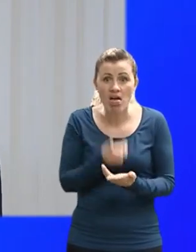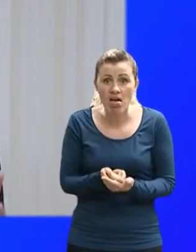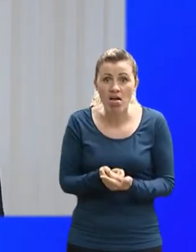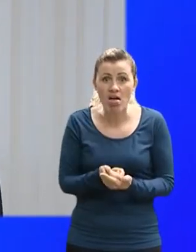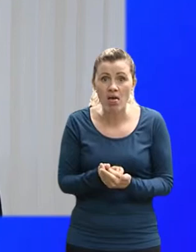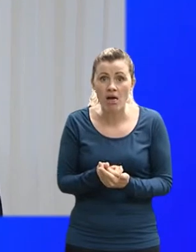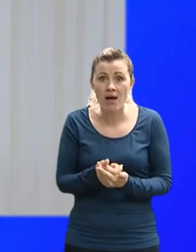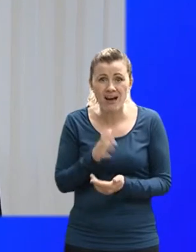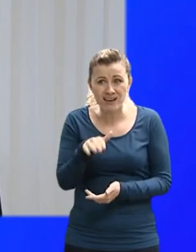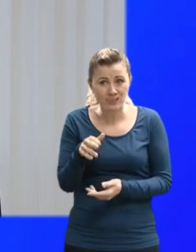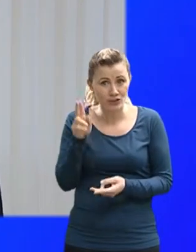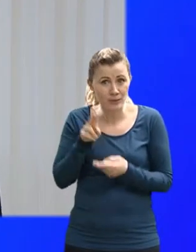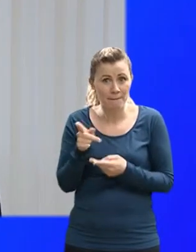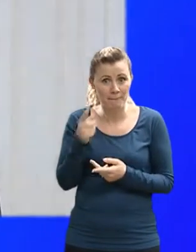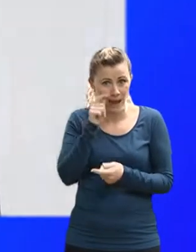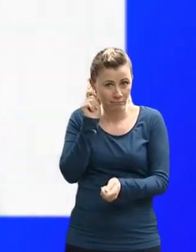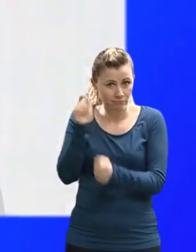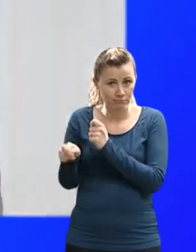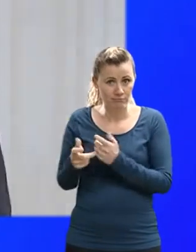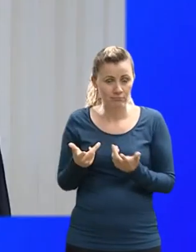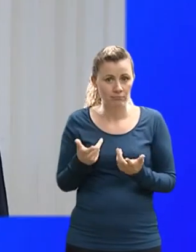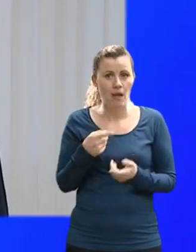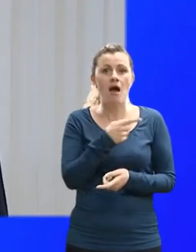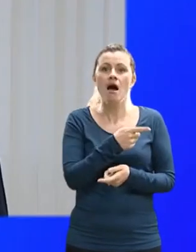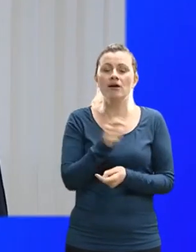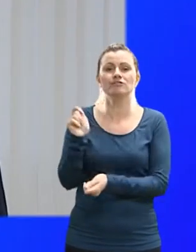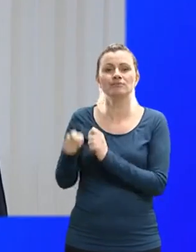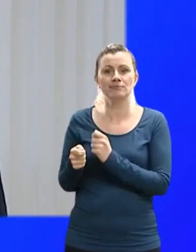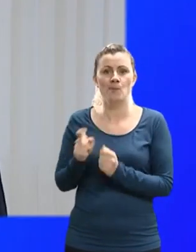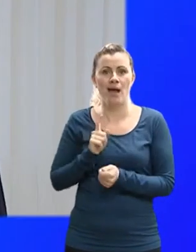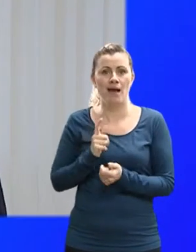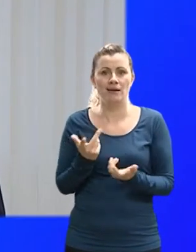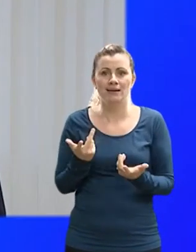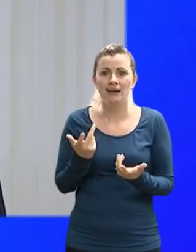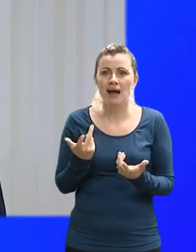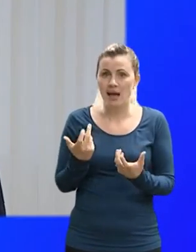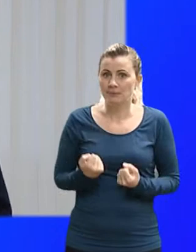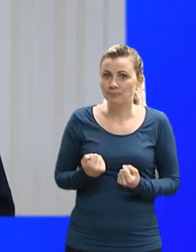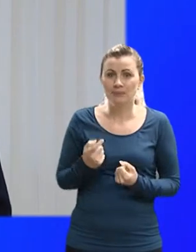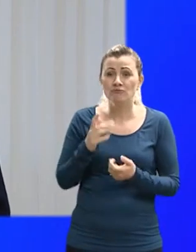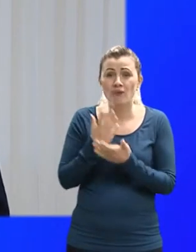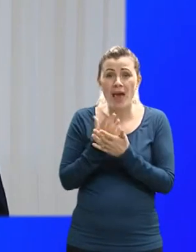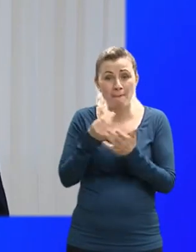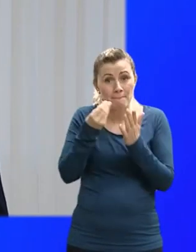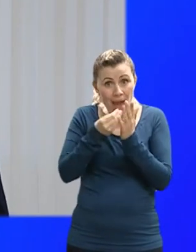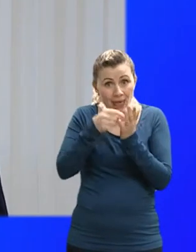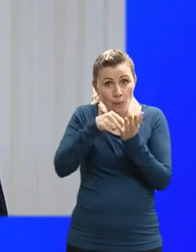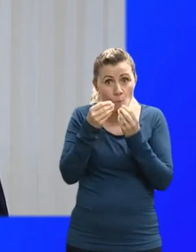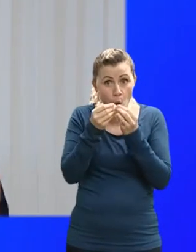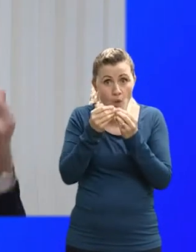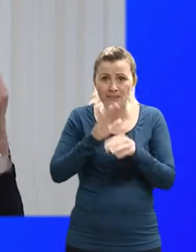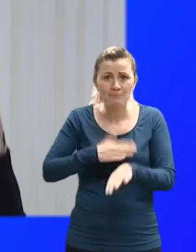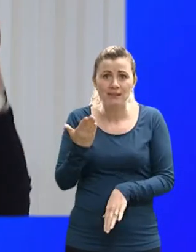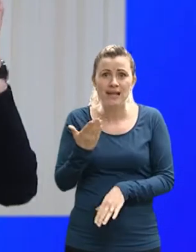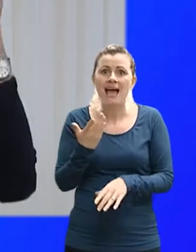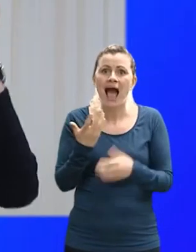down, bingo, job done. Oh, well, is that acceptable? Well, yes, it will work. So